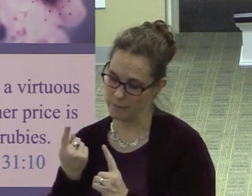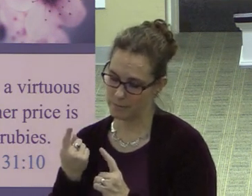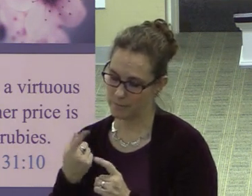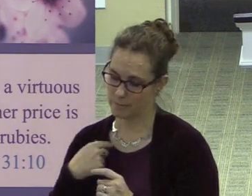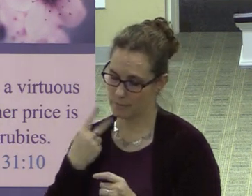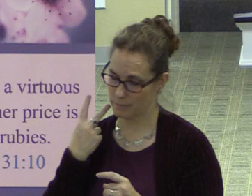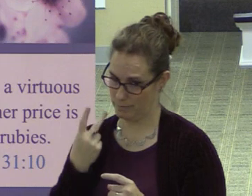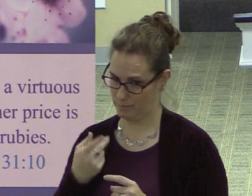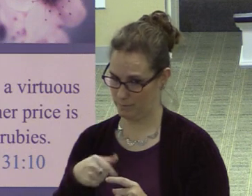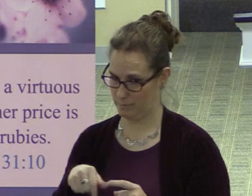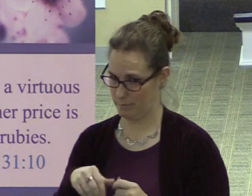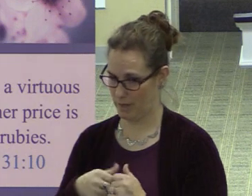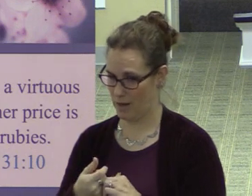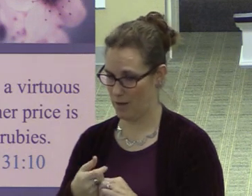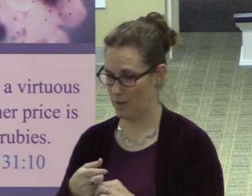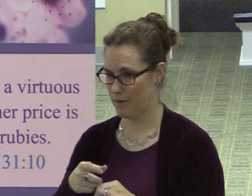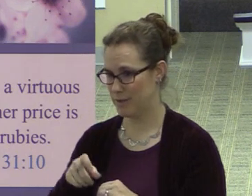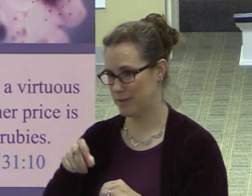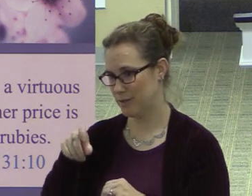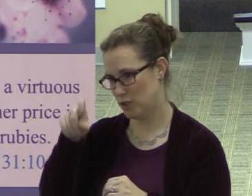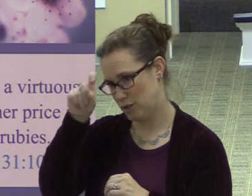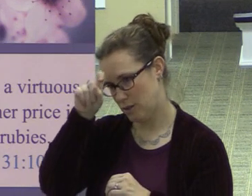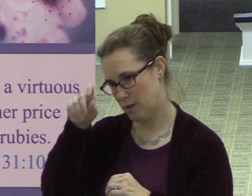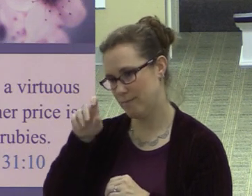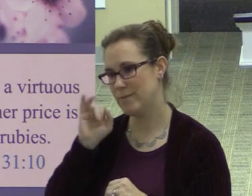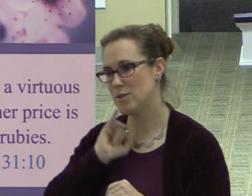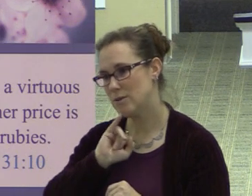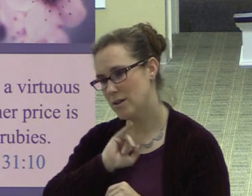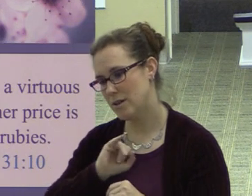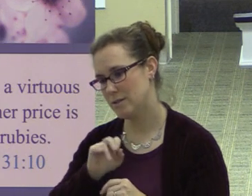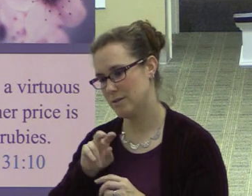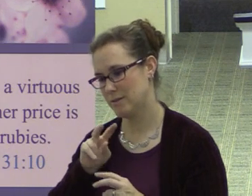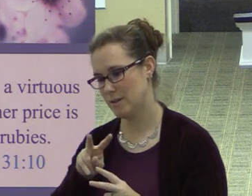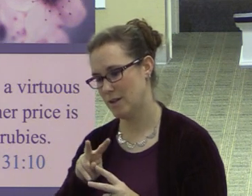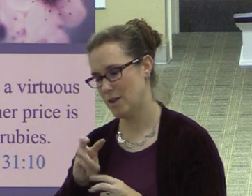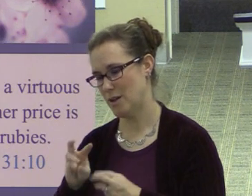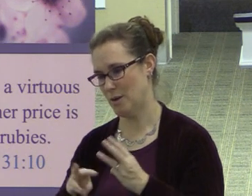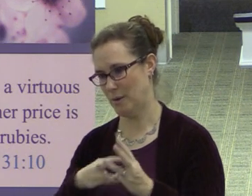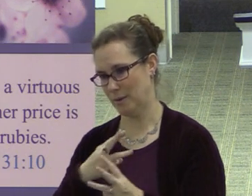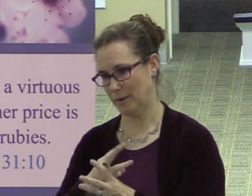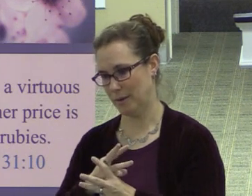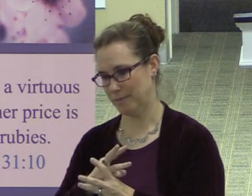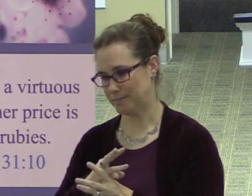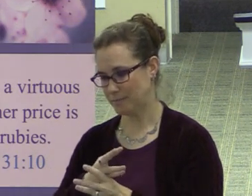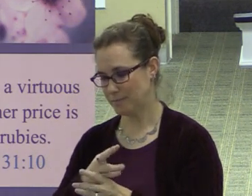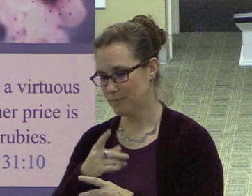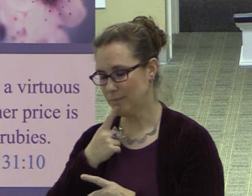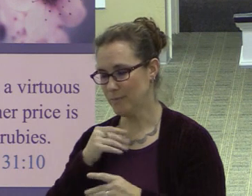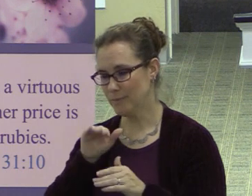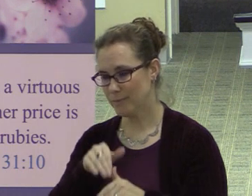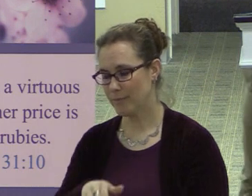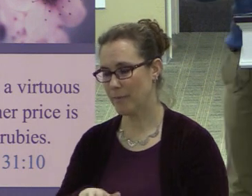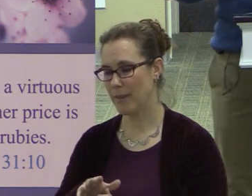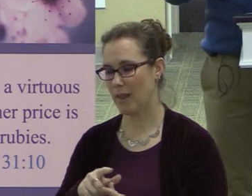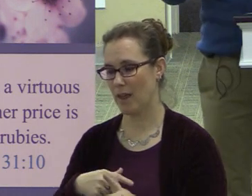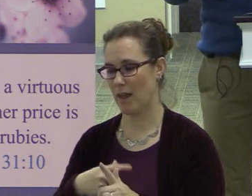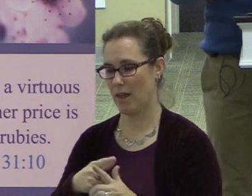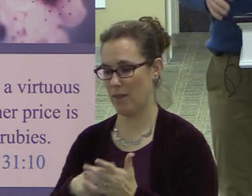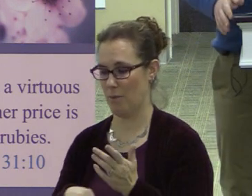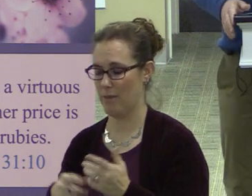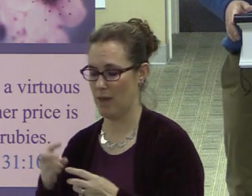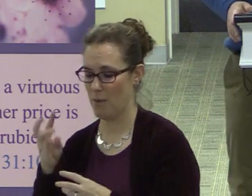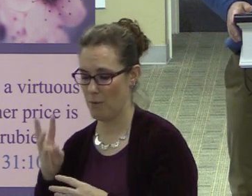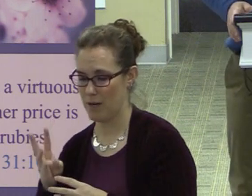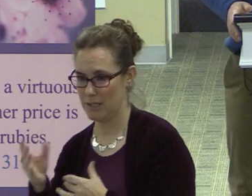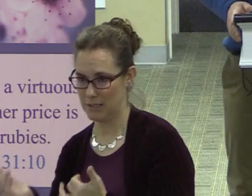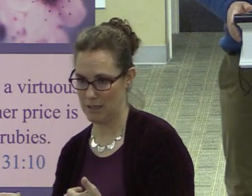how they viewed the world on the other side of the Red Sea. And then what they just witnessed, and now here they are, the water